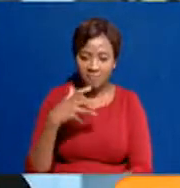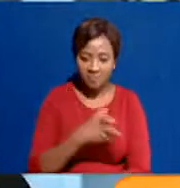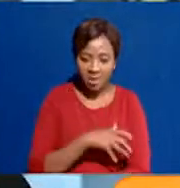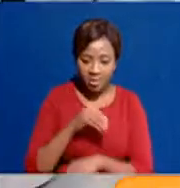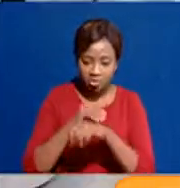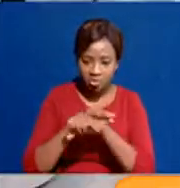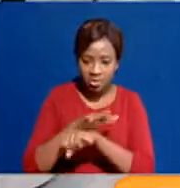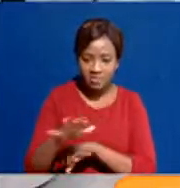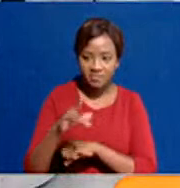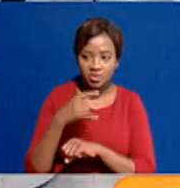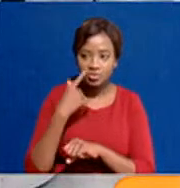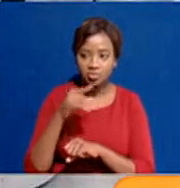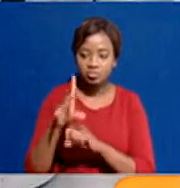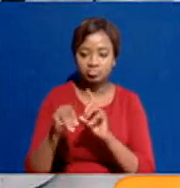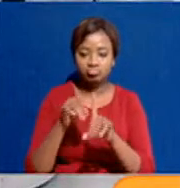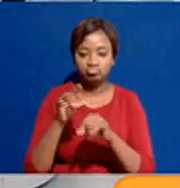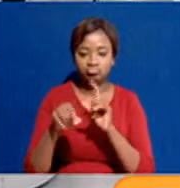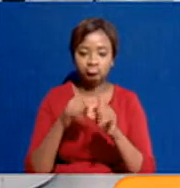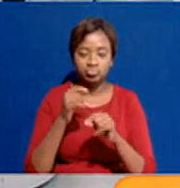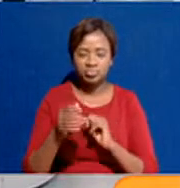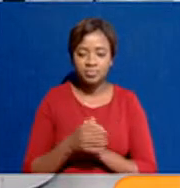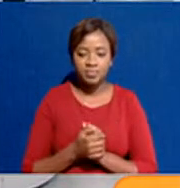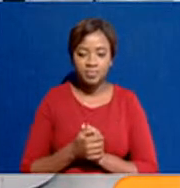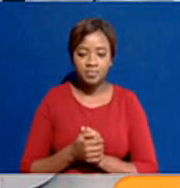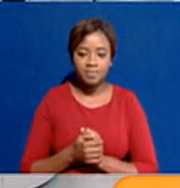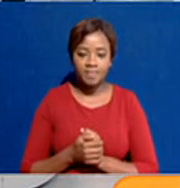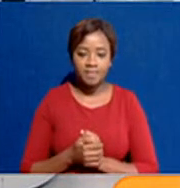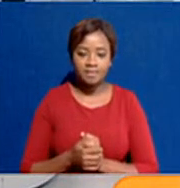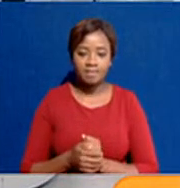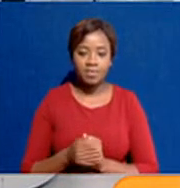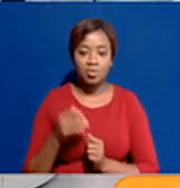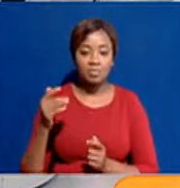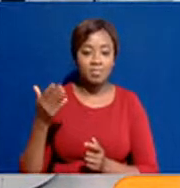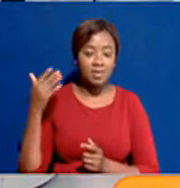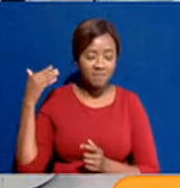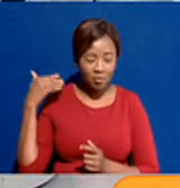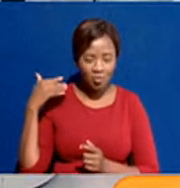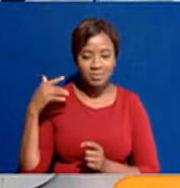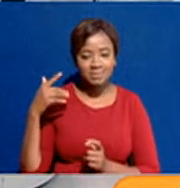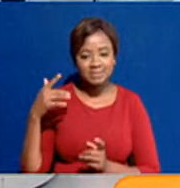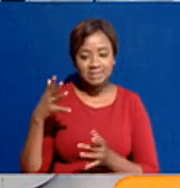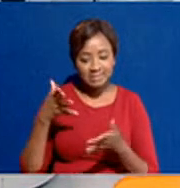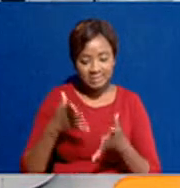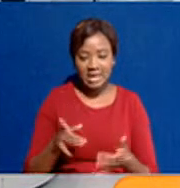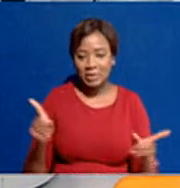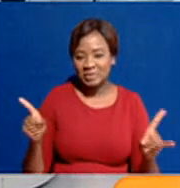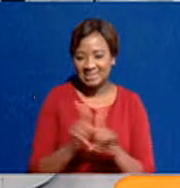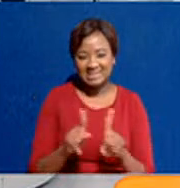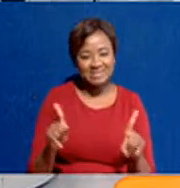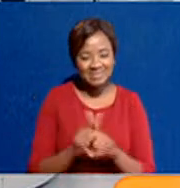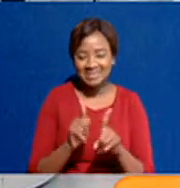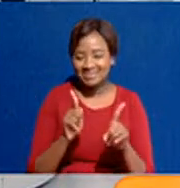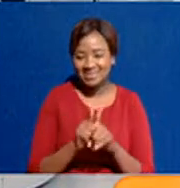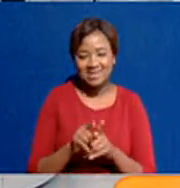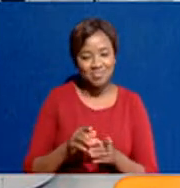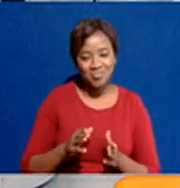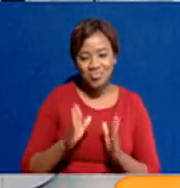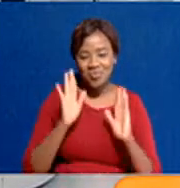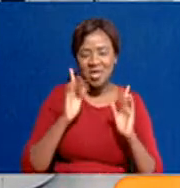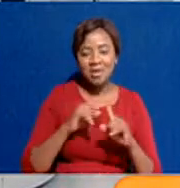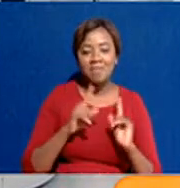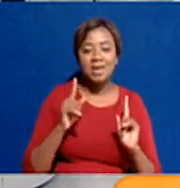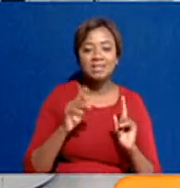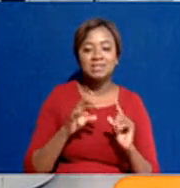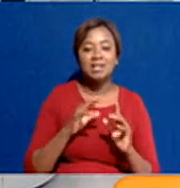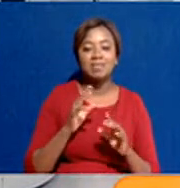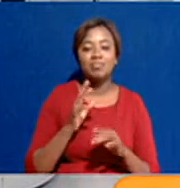so it's so the same thing now done through a longer route. Okay, so it's the selection panel